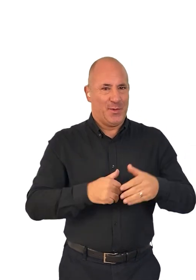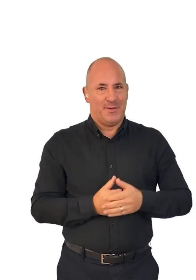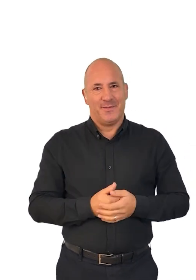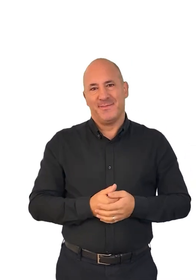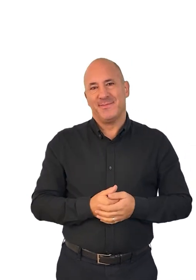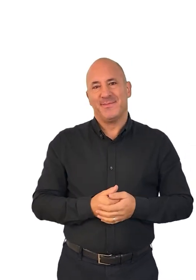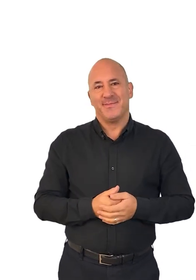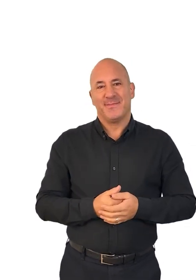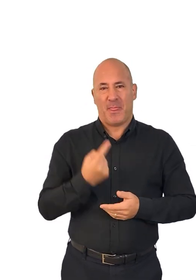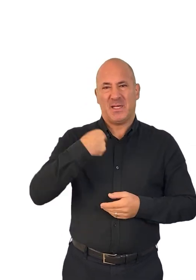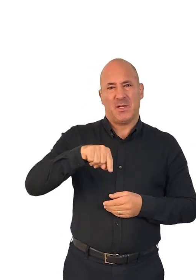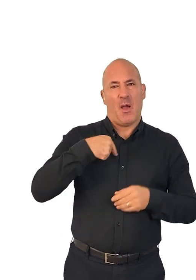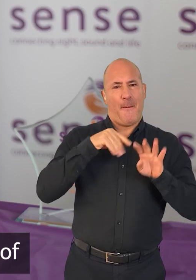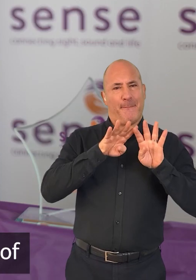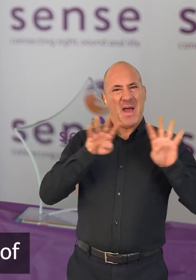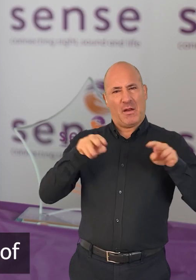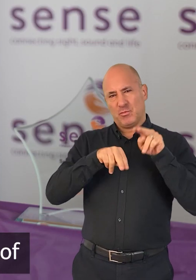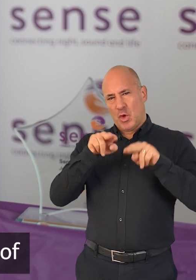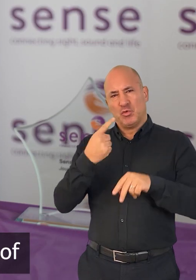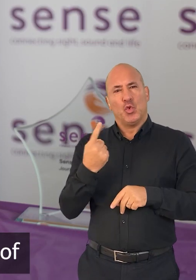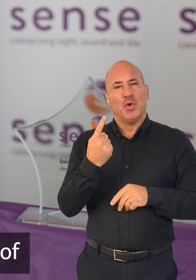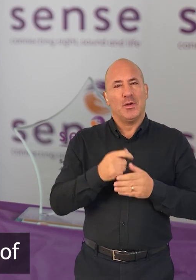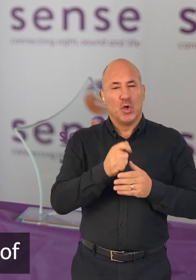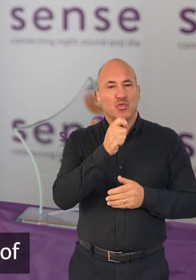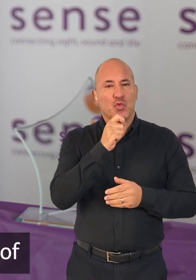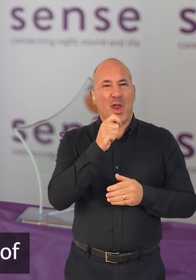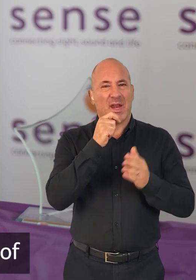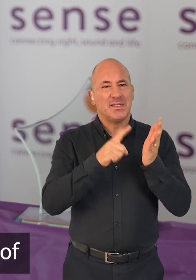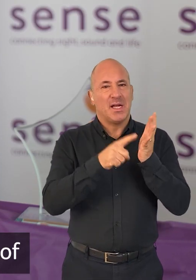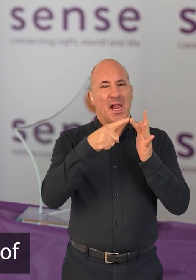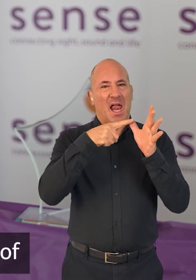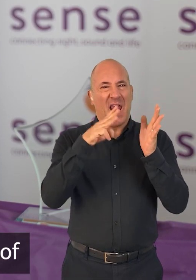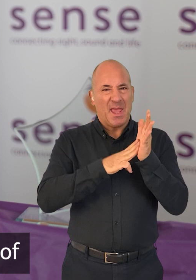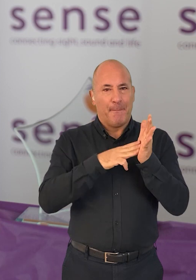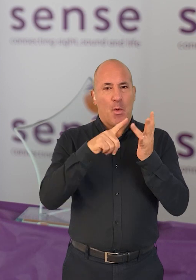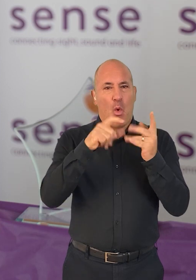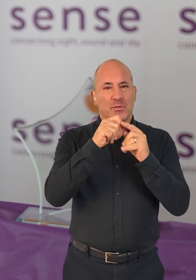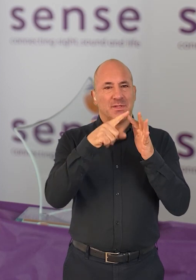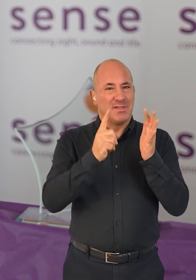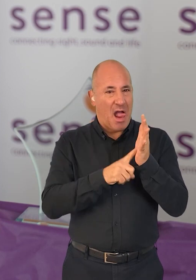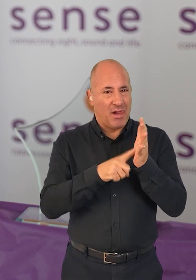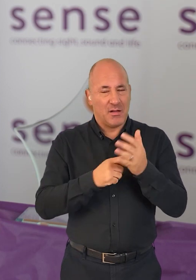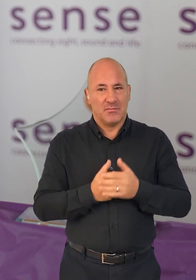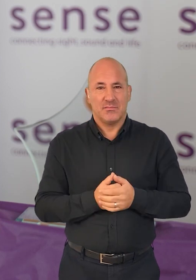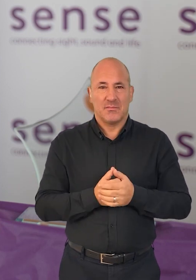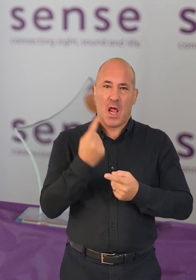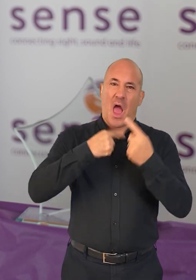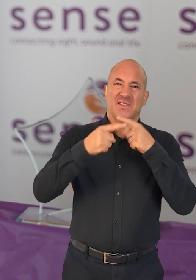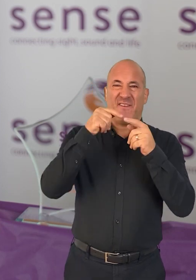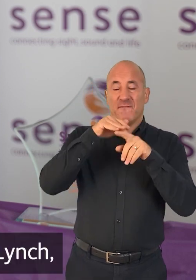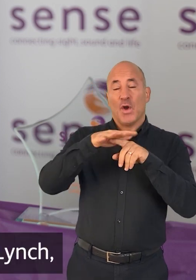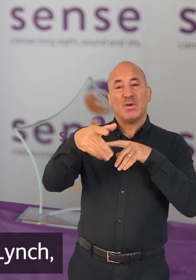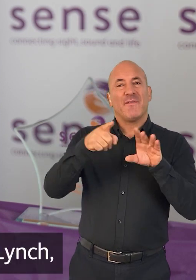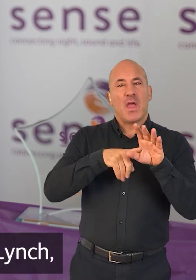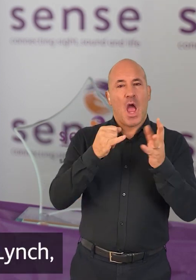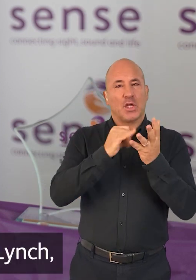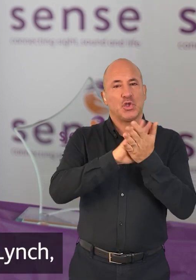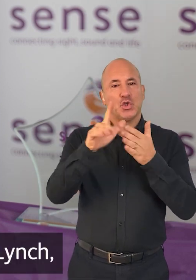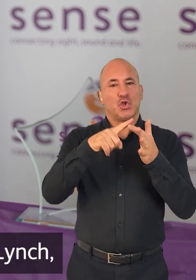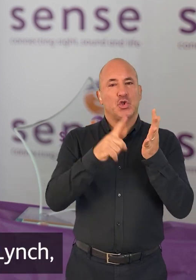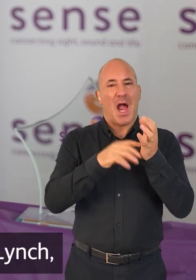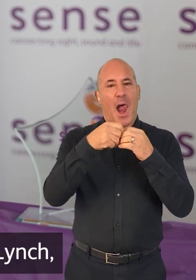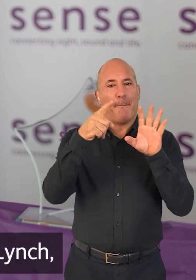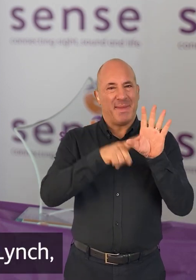nominations and picking our winners. This year, our judging panel consisted of journalist Liam O'Dell, last